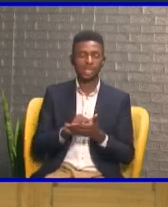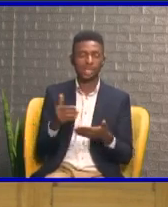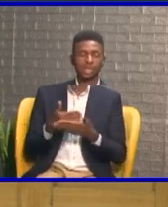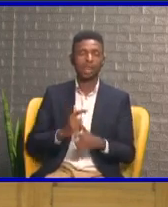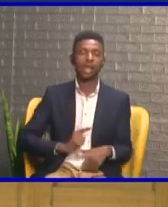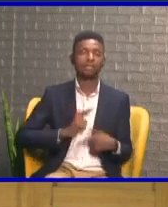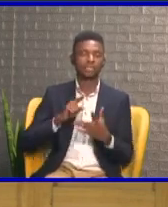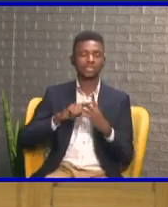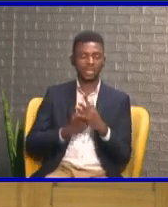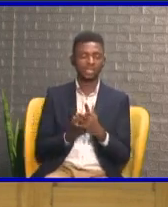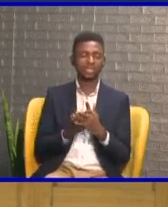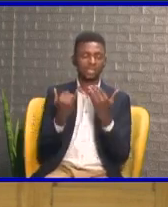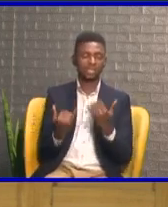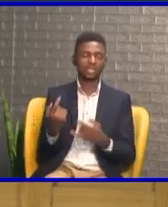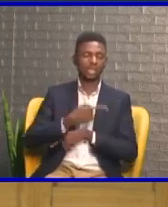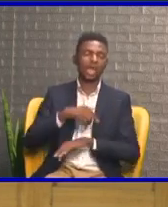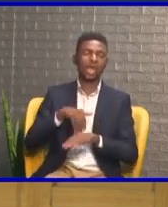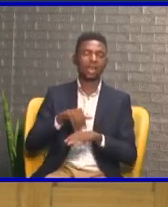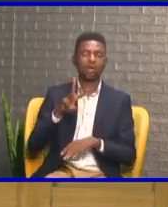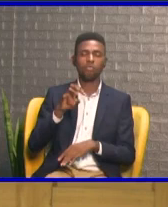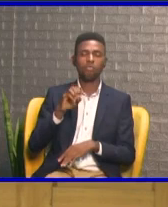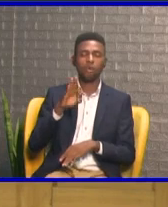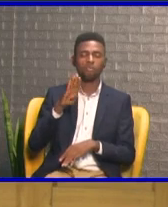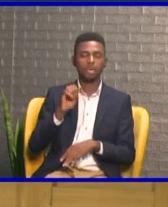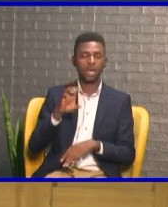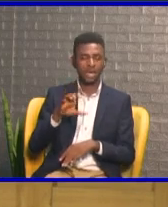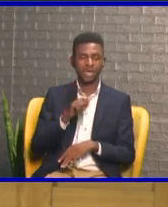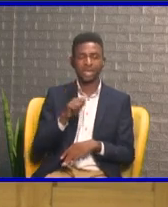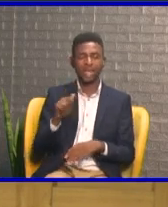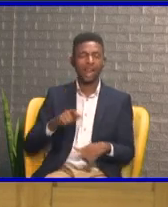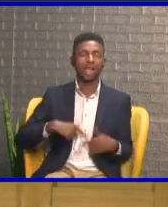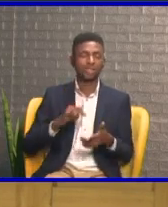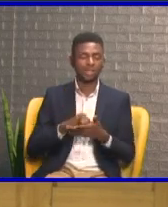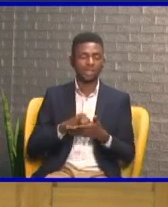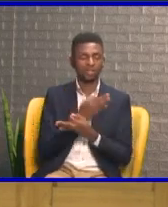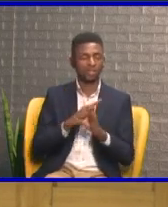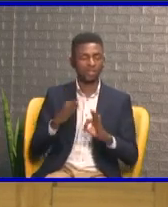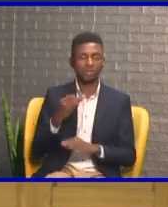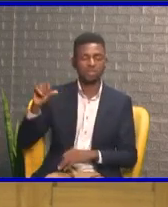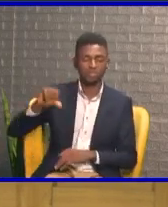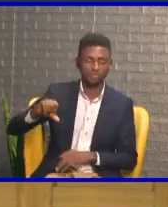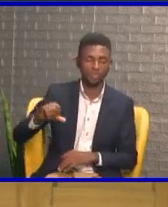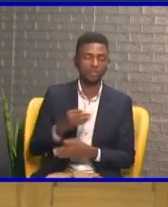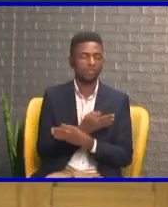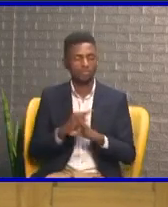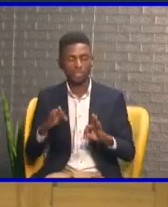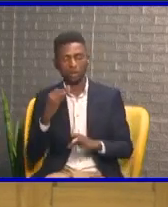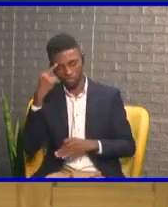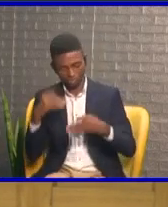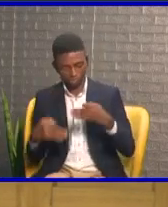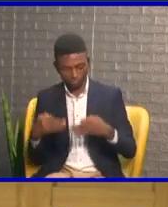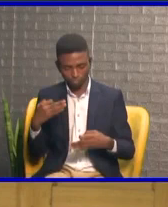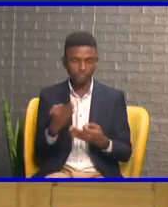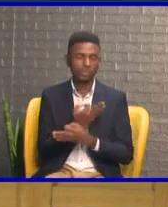today at Wolfbeck, a life that is free of condemnation, free of judgment, free to